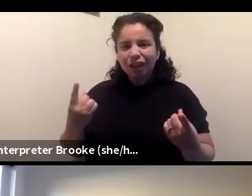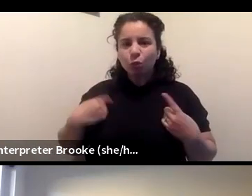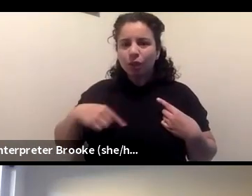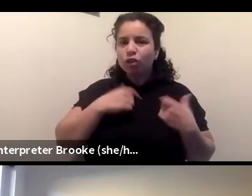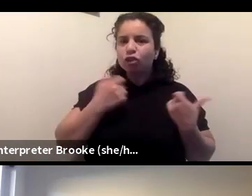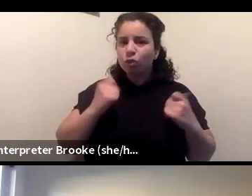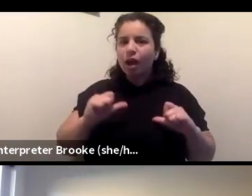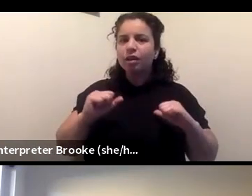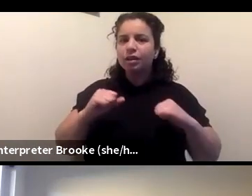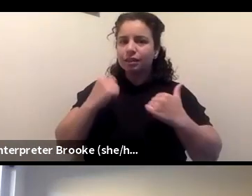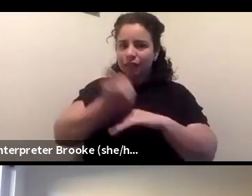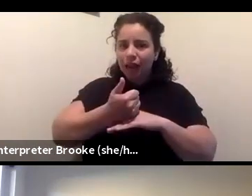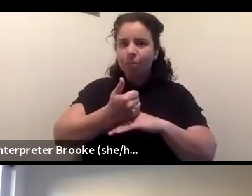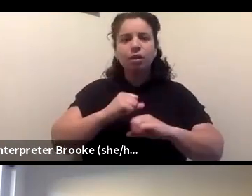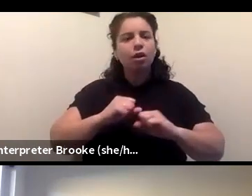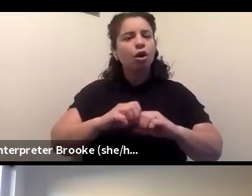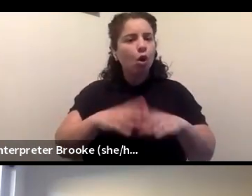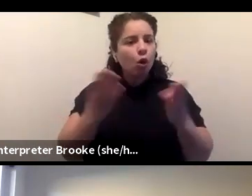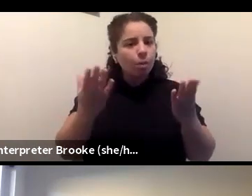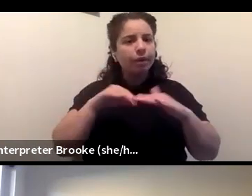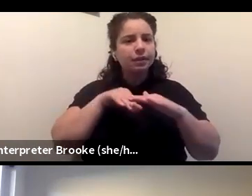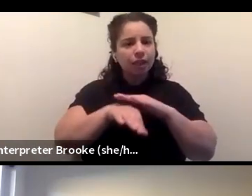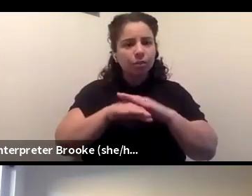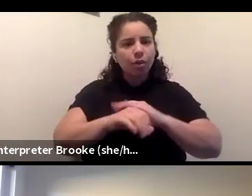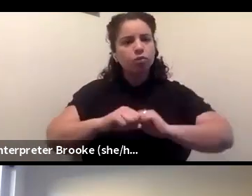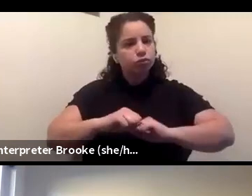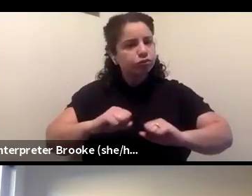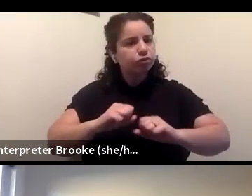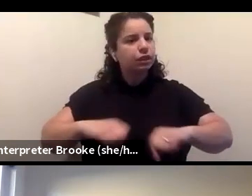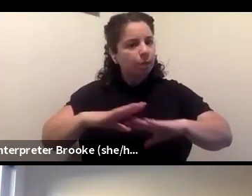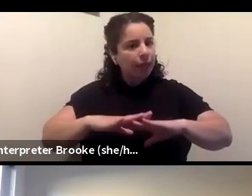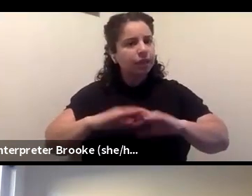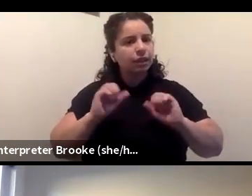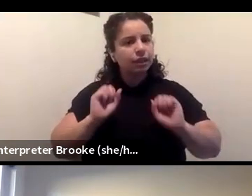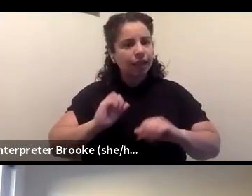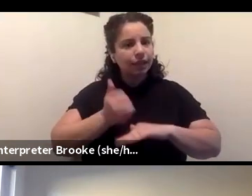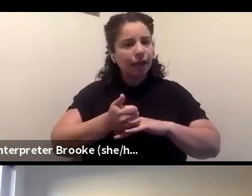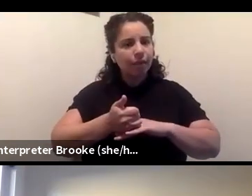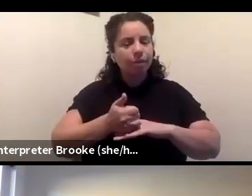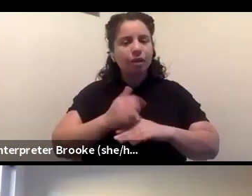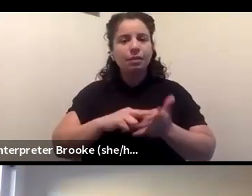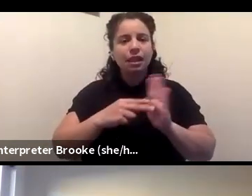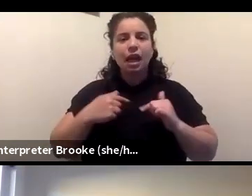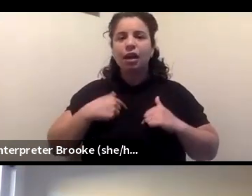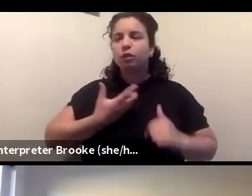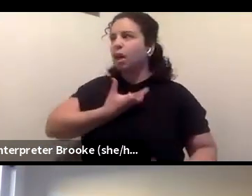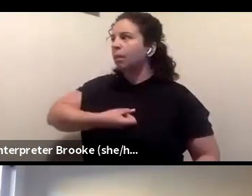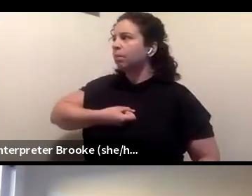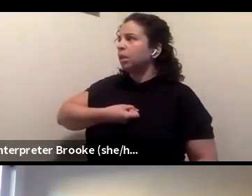spaces, making a welcoming space where we don't have to leave our stuff at the door.